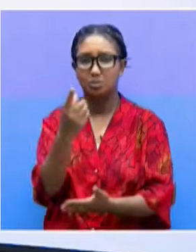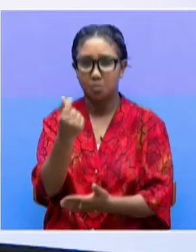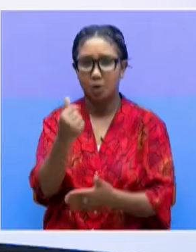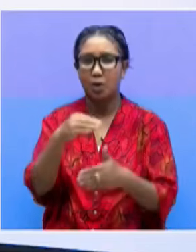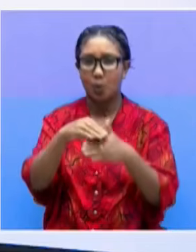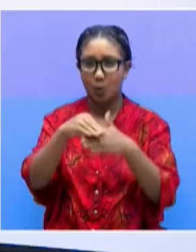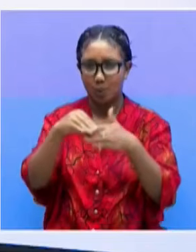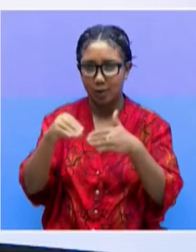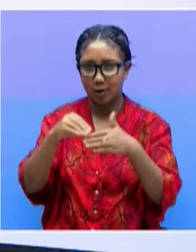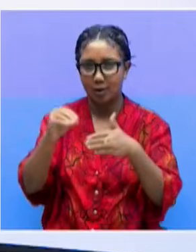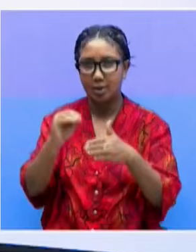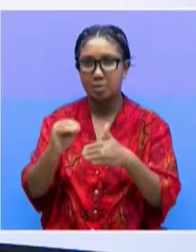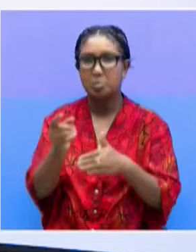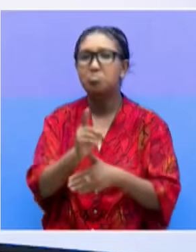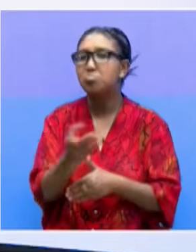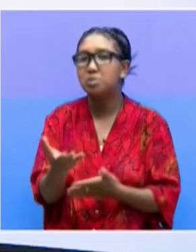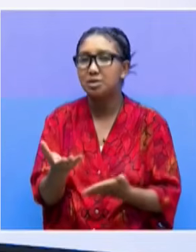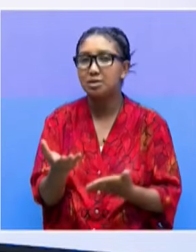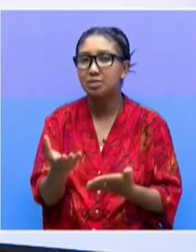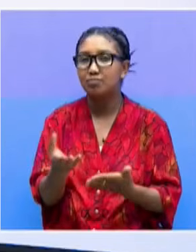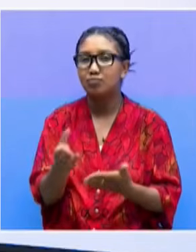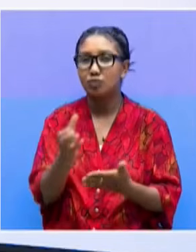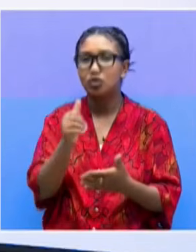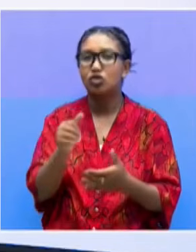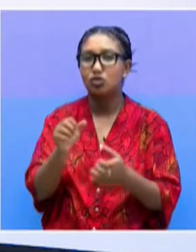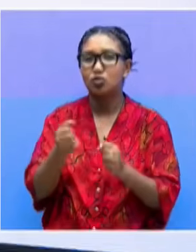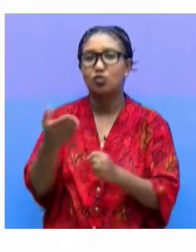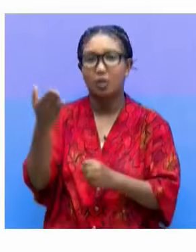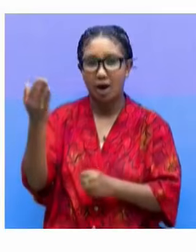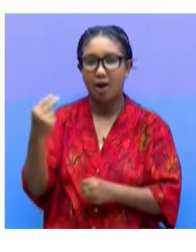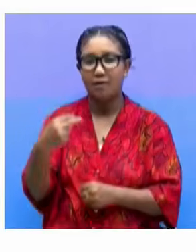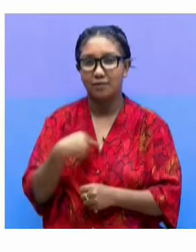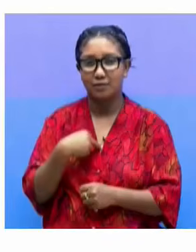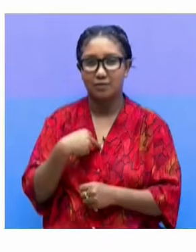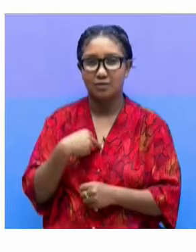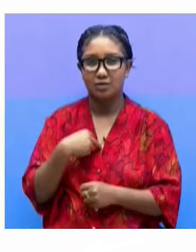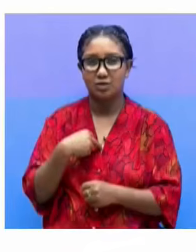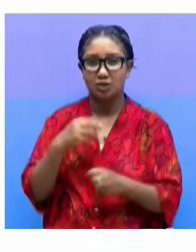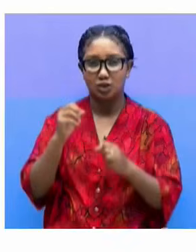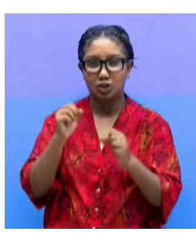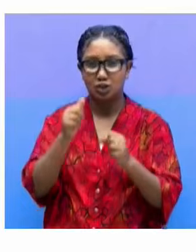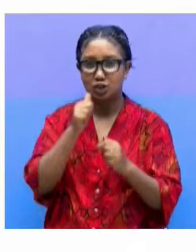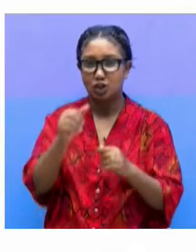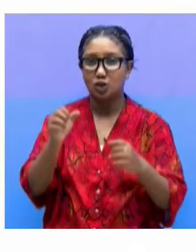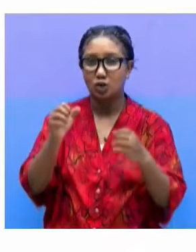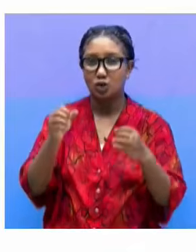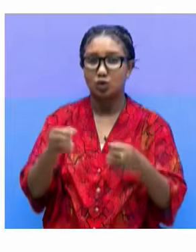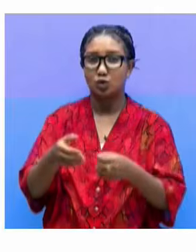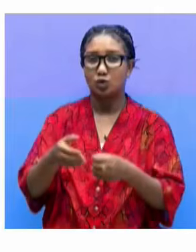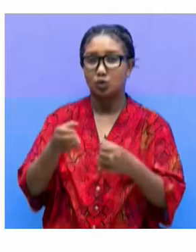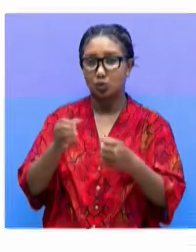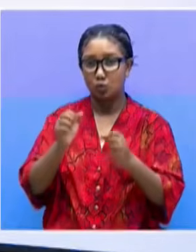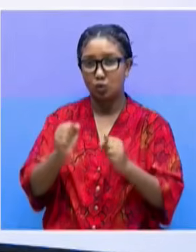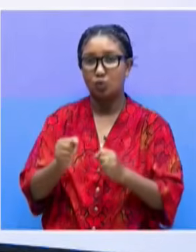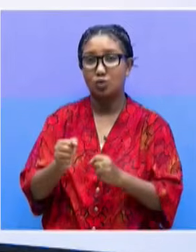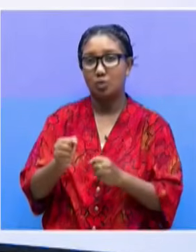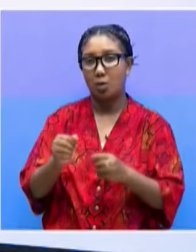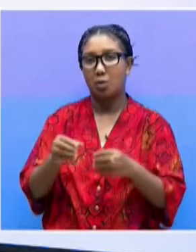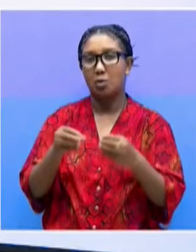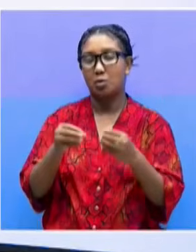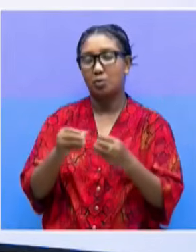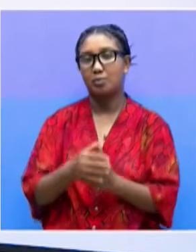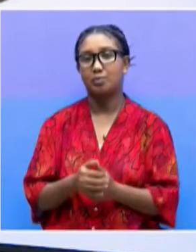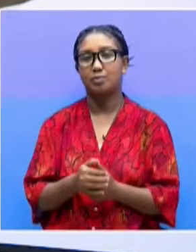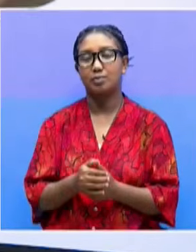right, what could she do? She could have, conditional, have given, perfect,